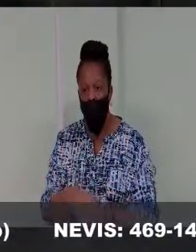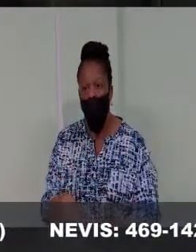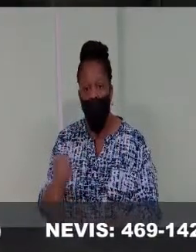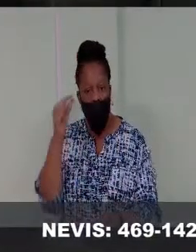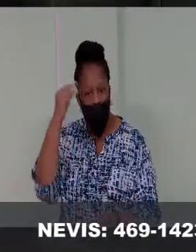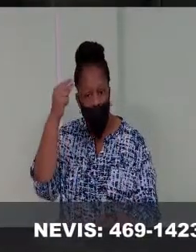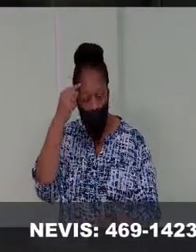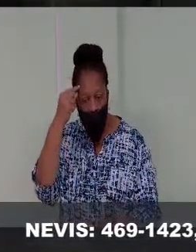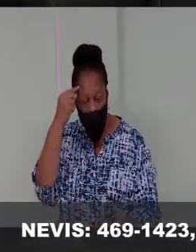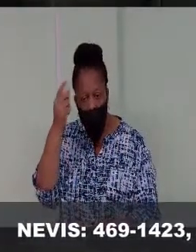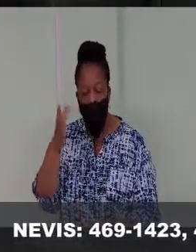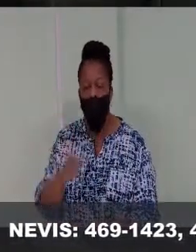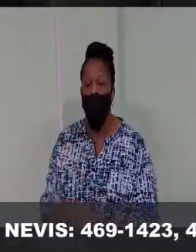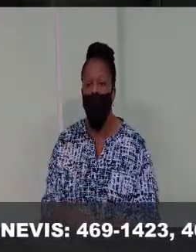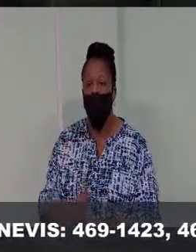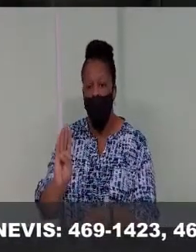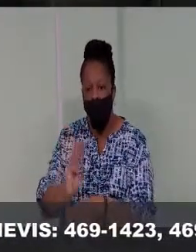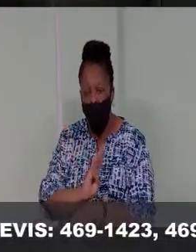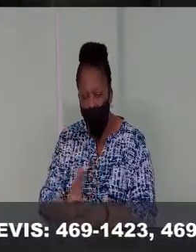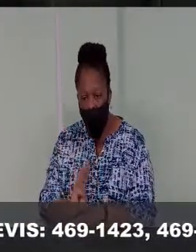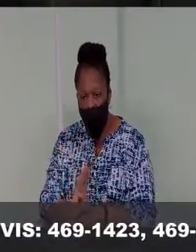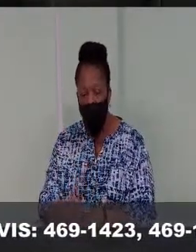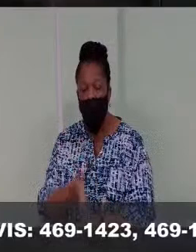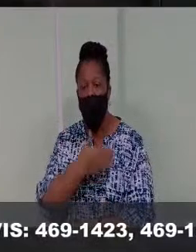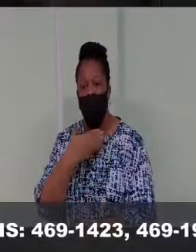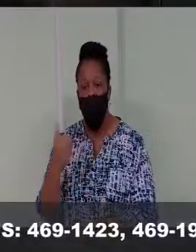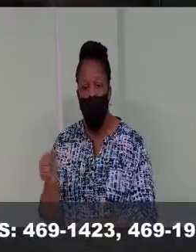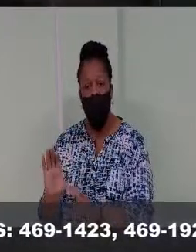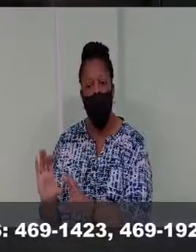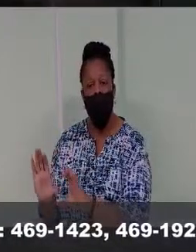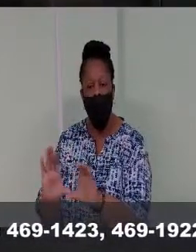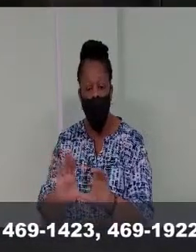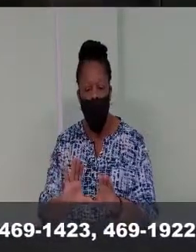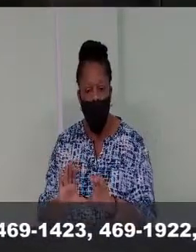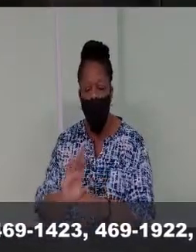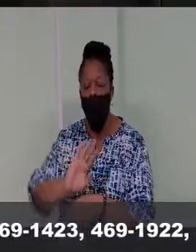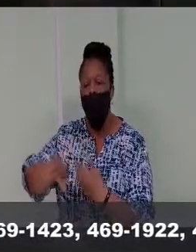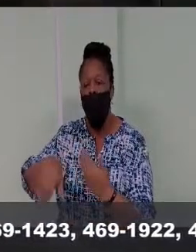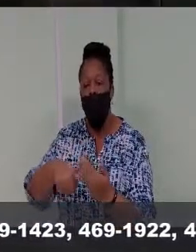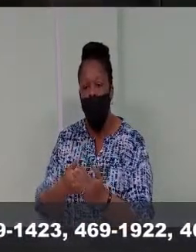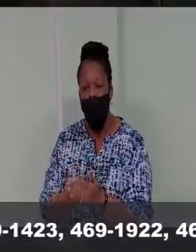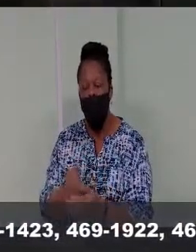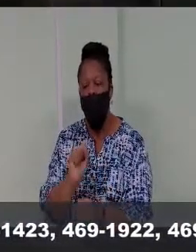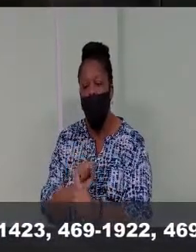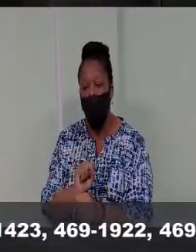governance. It's an all-of-society approach, and everybody has to play a part.